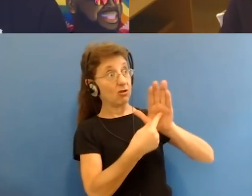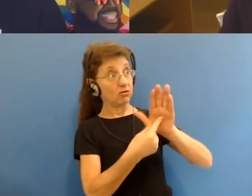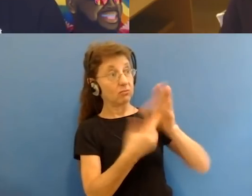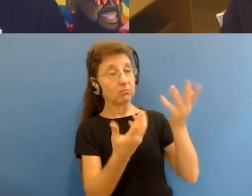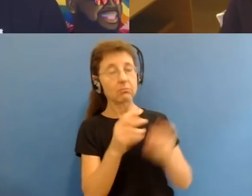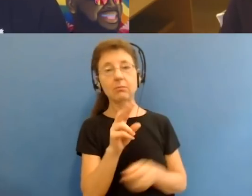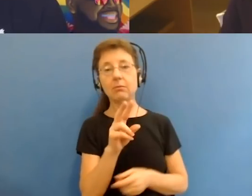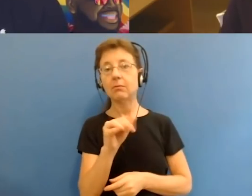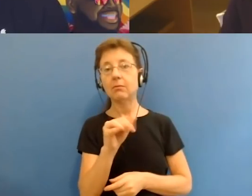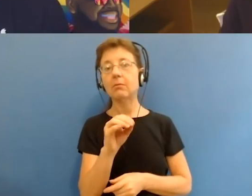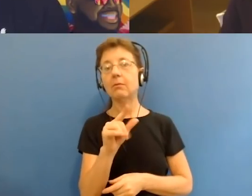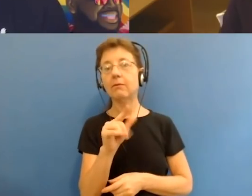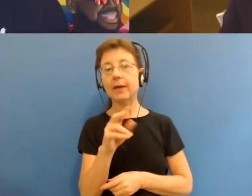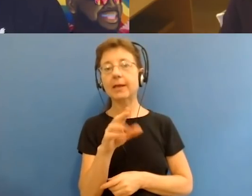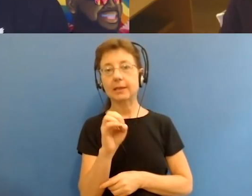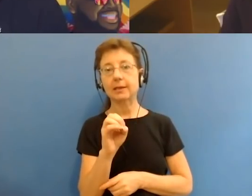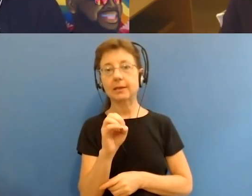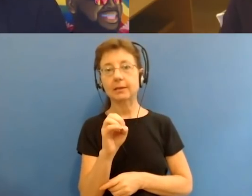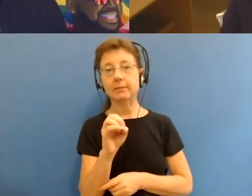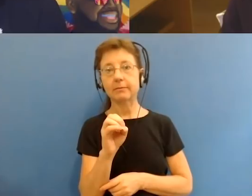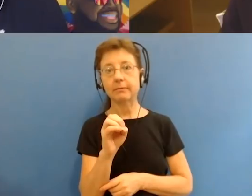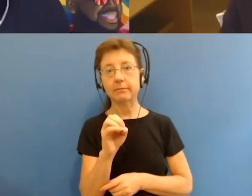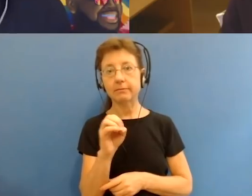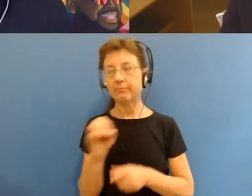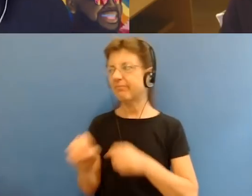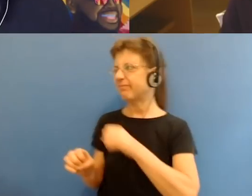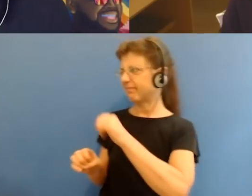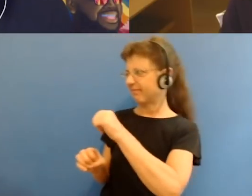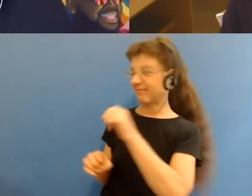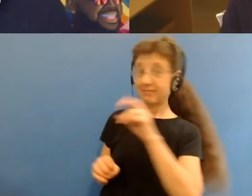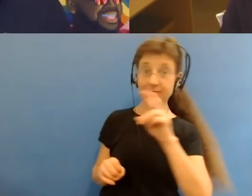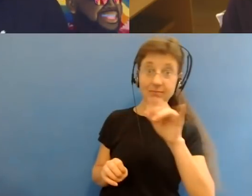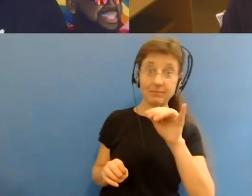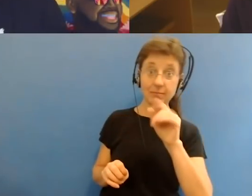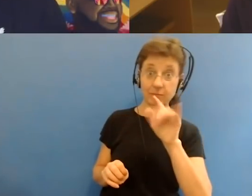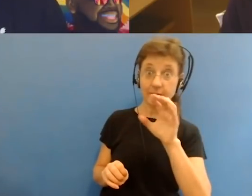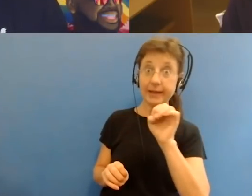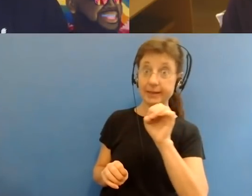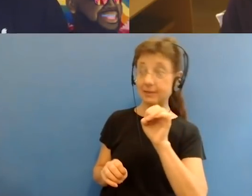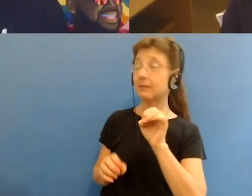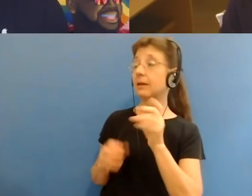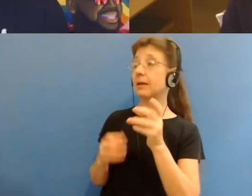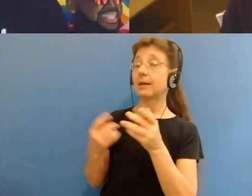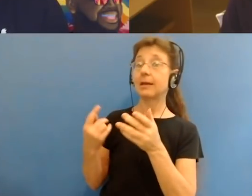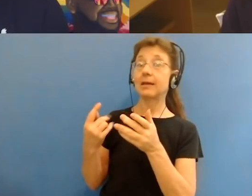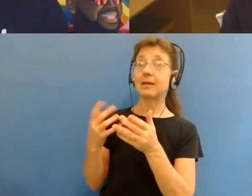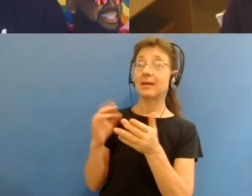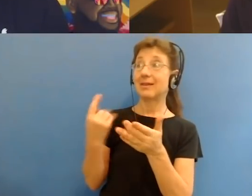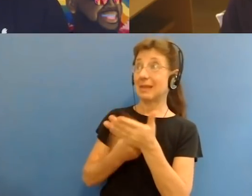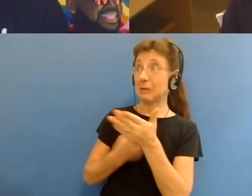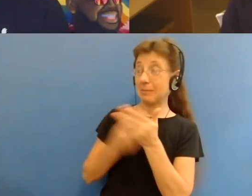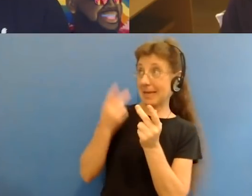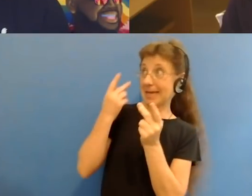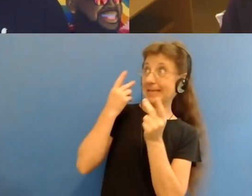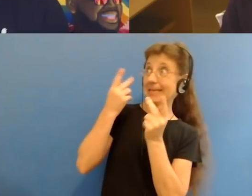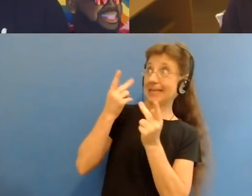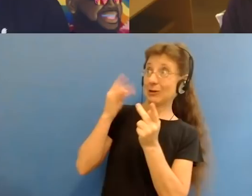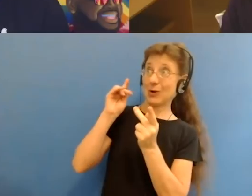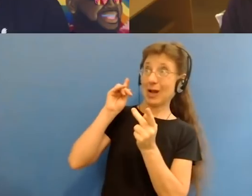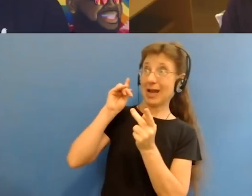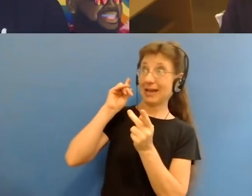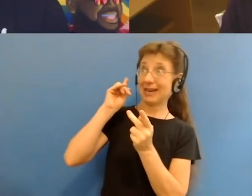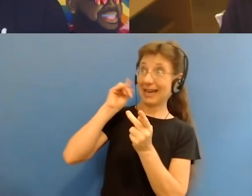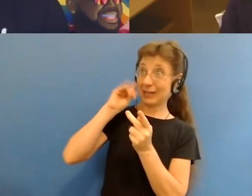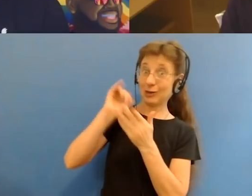out in violence. And part, again, sometimes I see and hear that violence